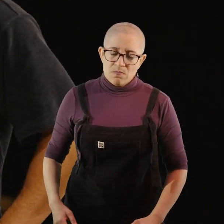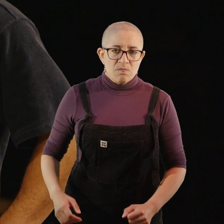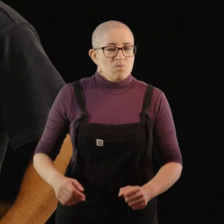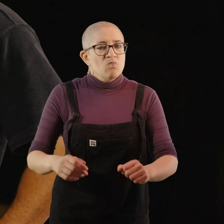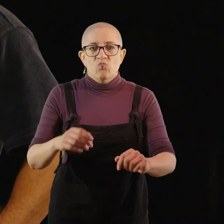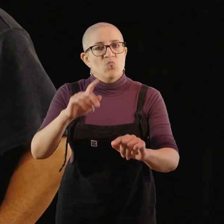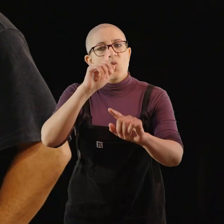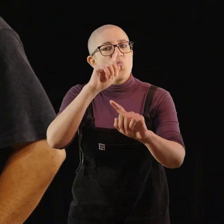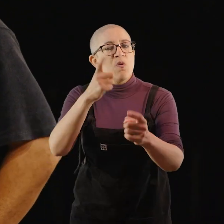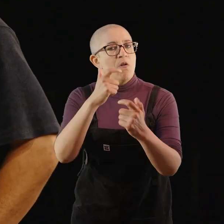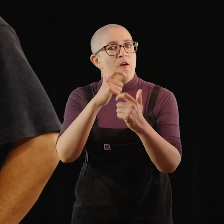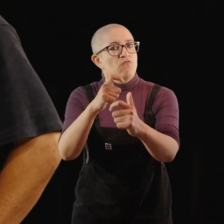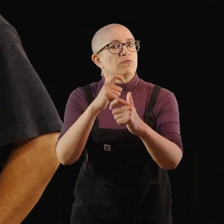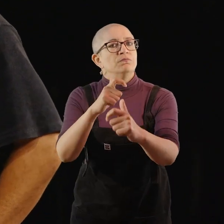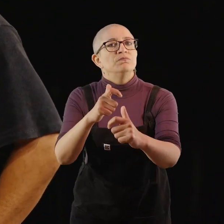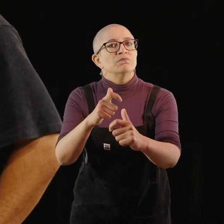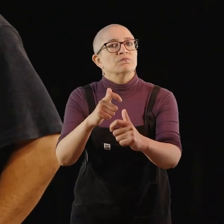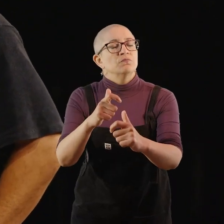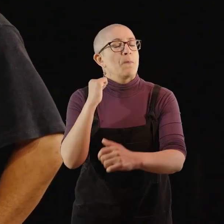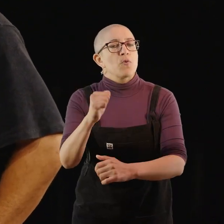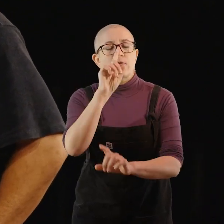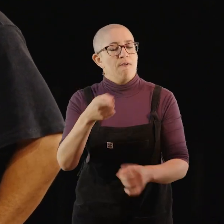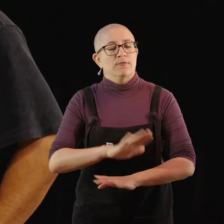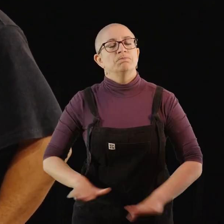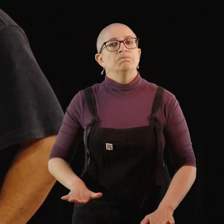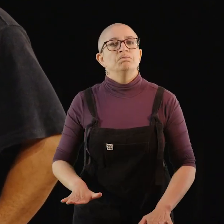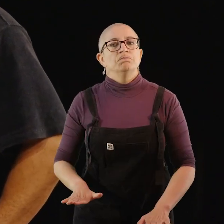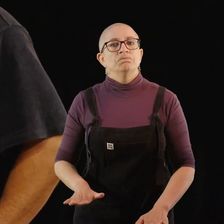We will proceed no further in this business.